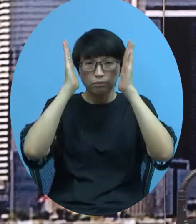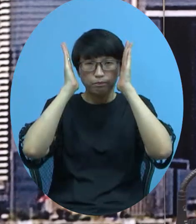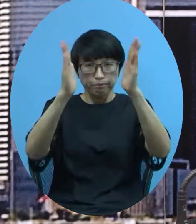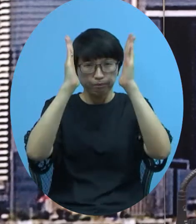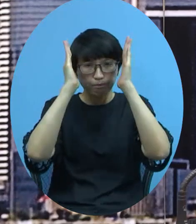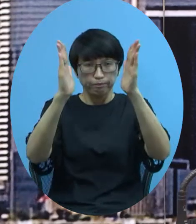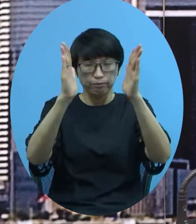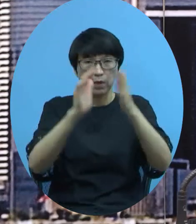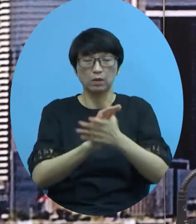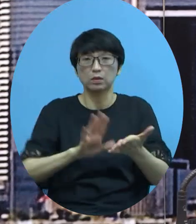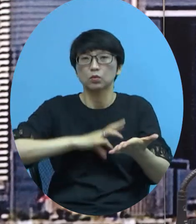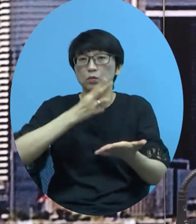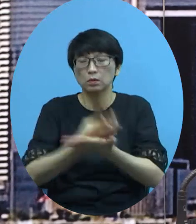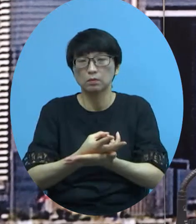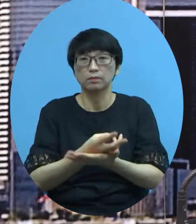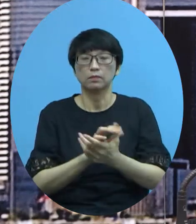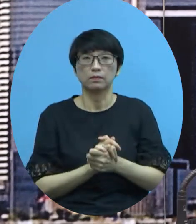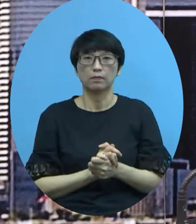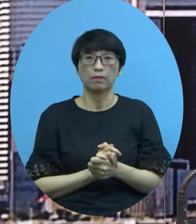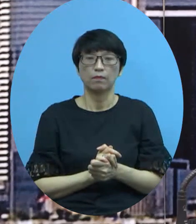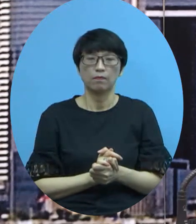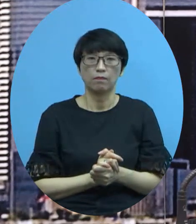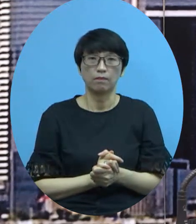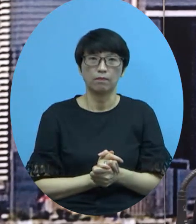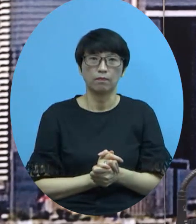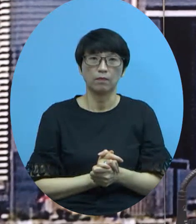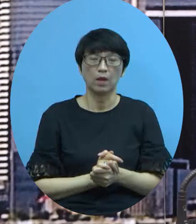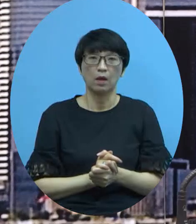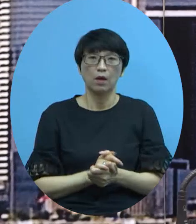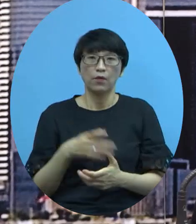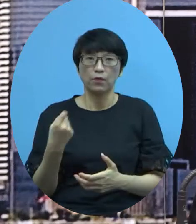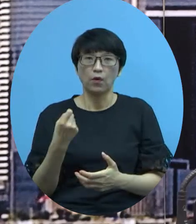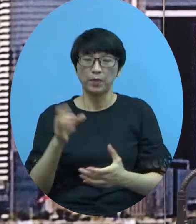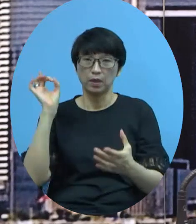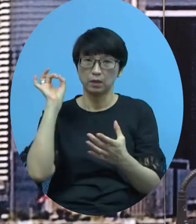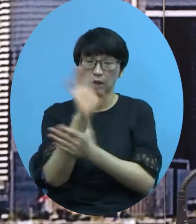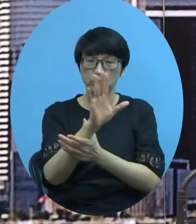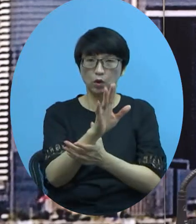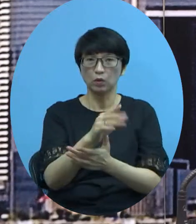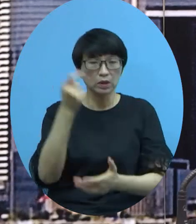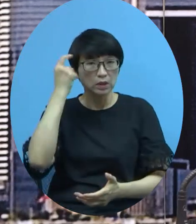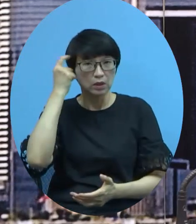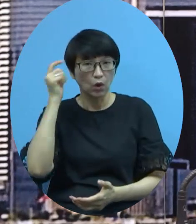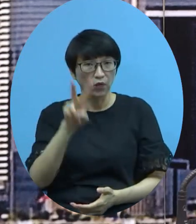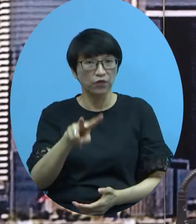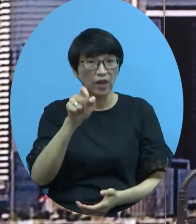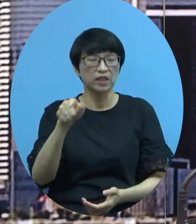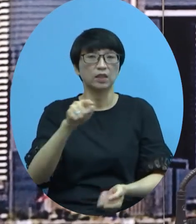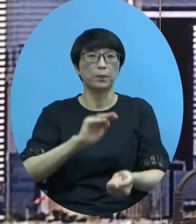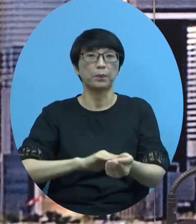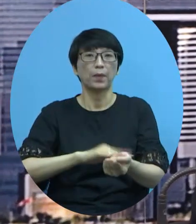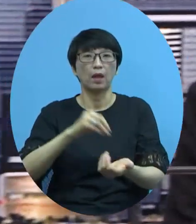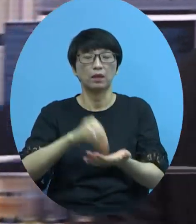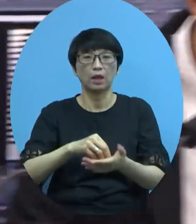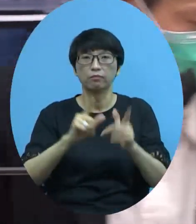in the early detection of the patients. Okay. In fact, some private